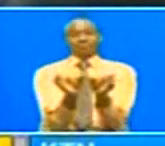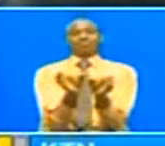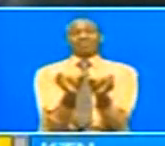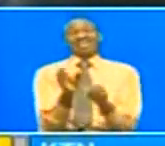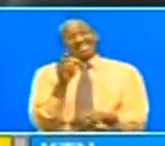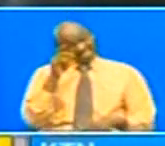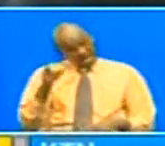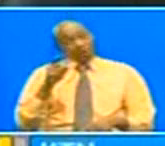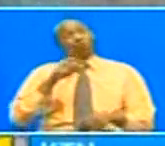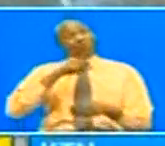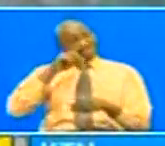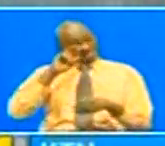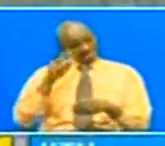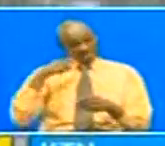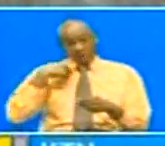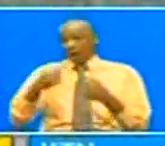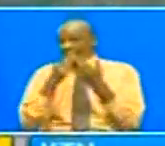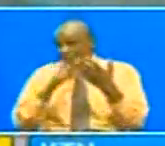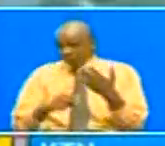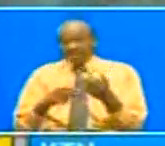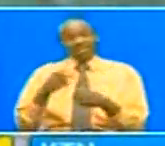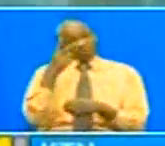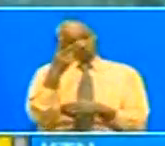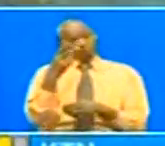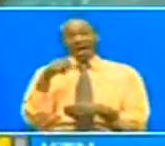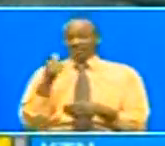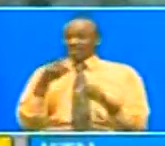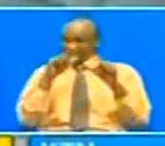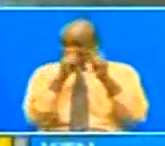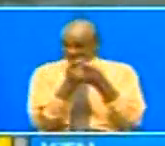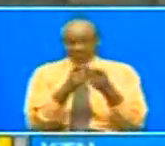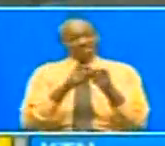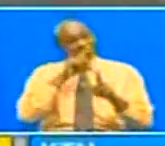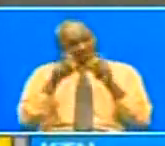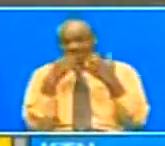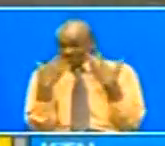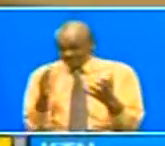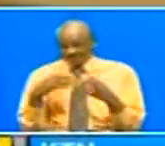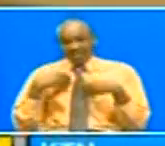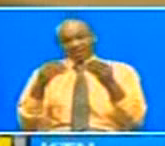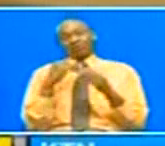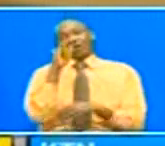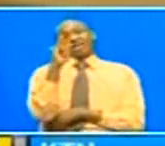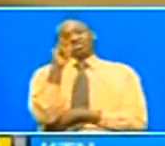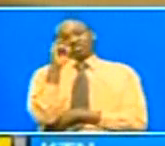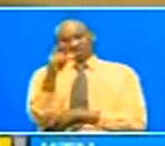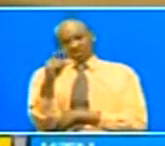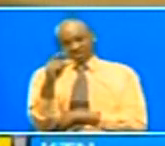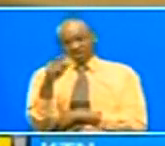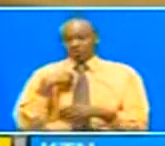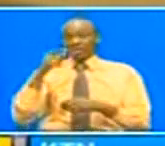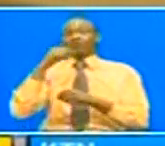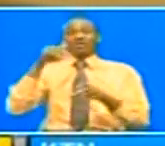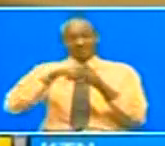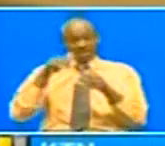second round of investigations after two other investigative teams handed their reports to the Interior Cabinet Secretary Joseph